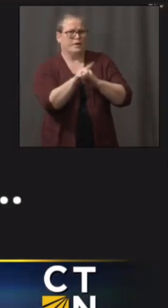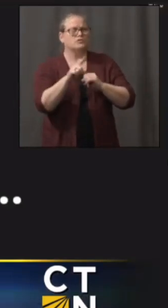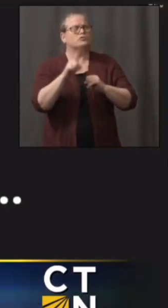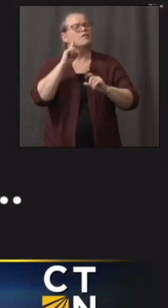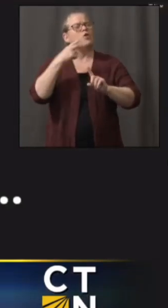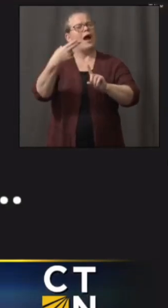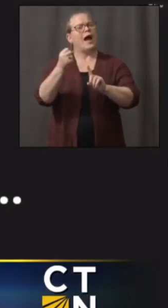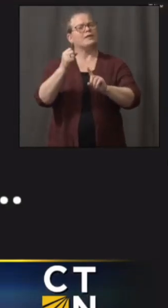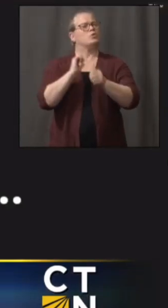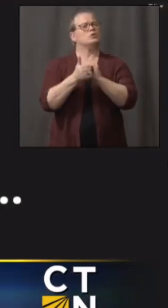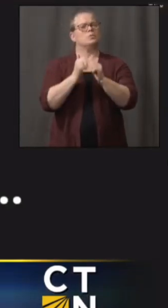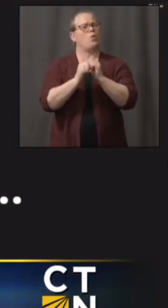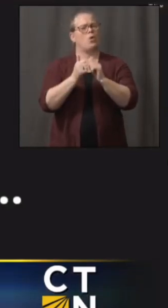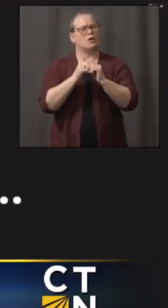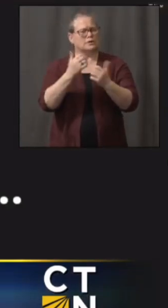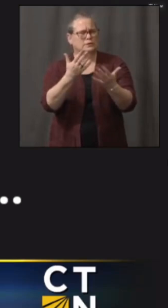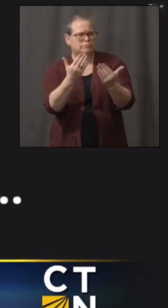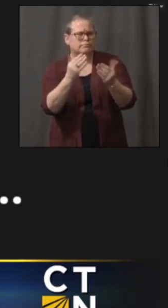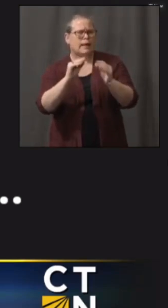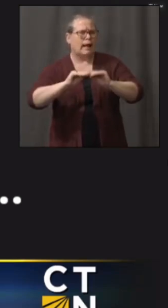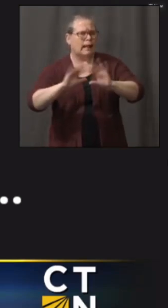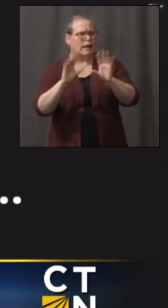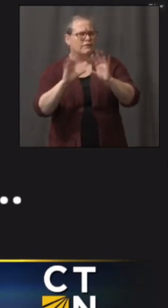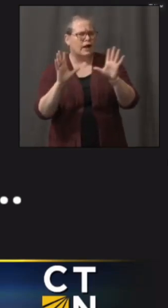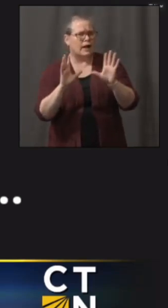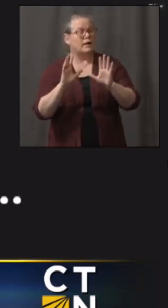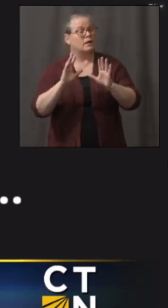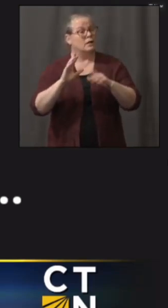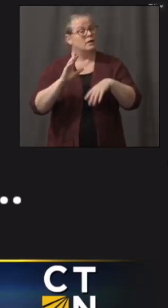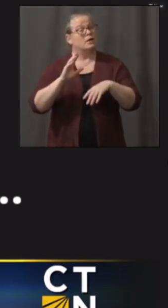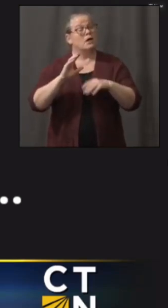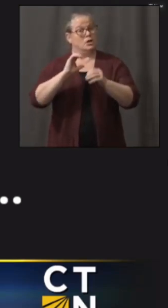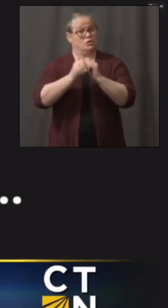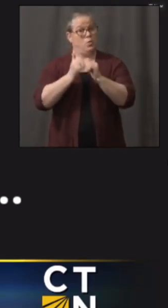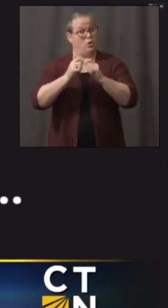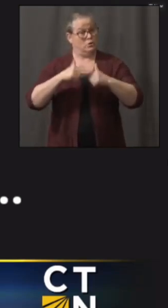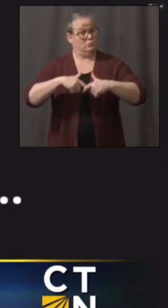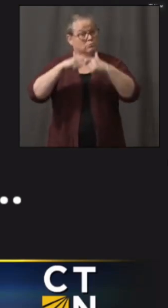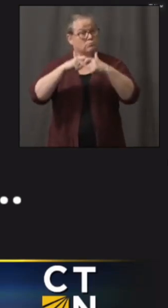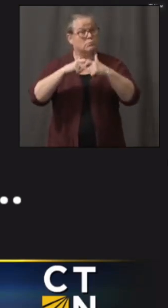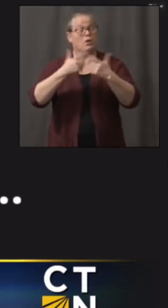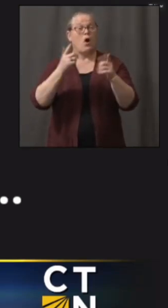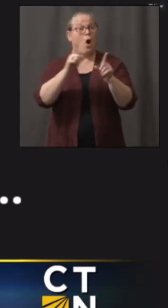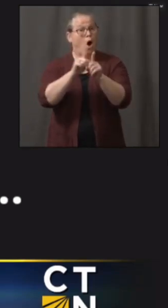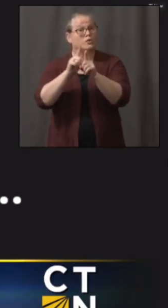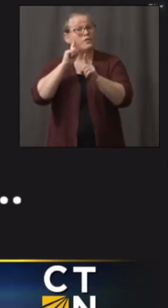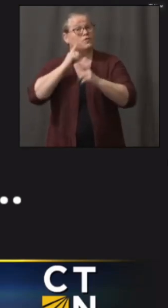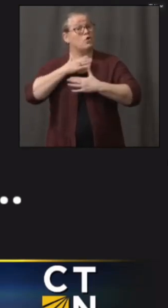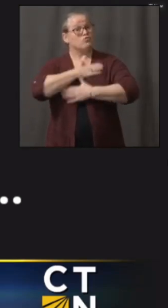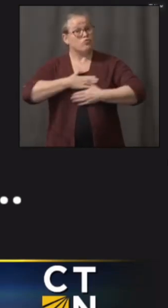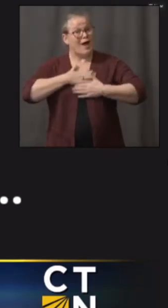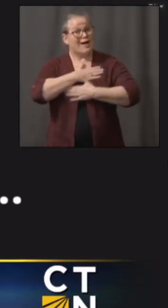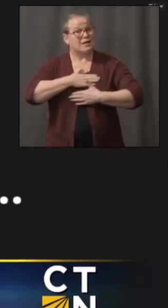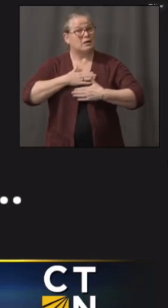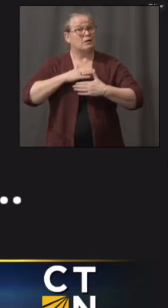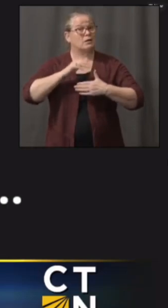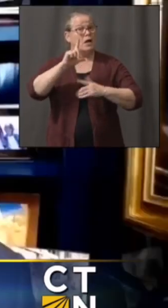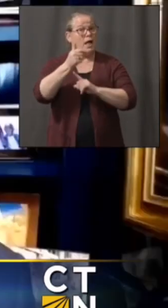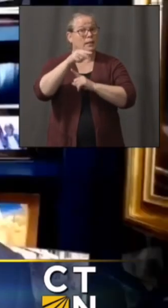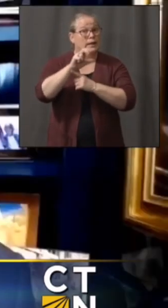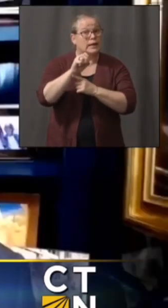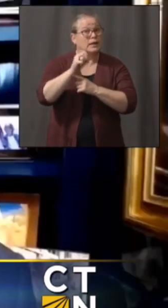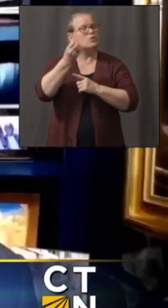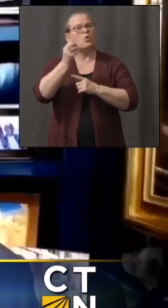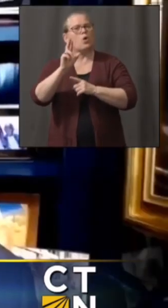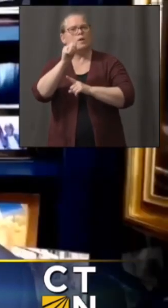school sports. Does this pause on sports apply to rec leagues or private sports teams as well? Yes,